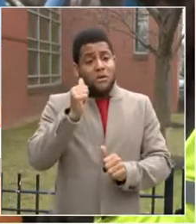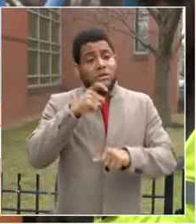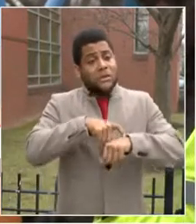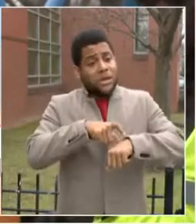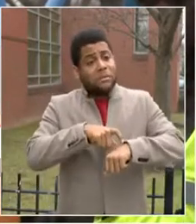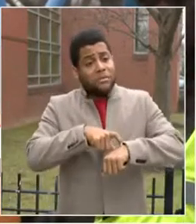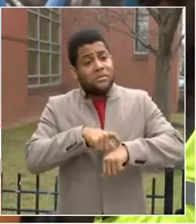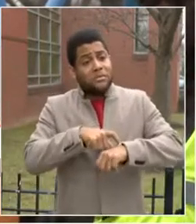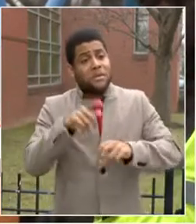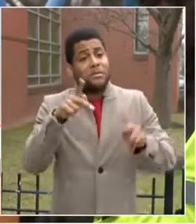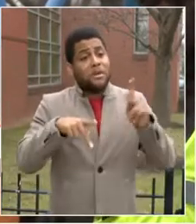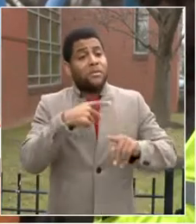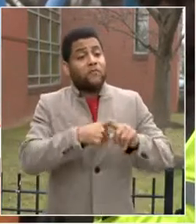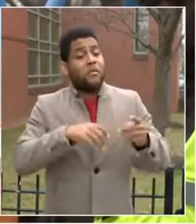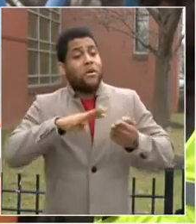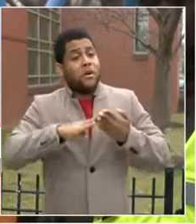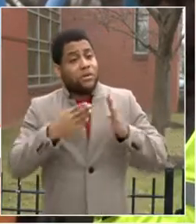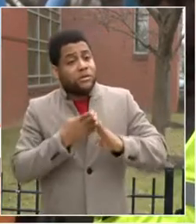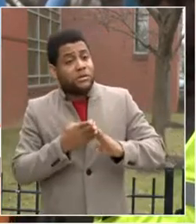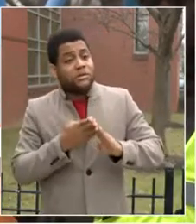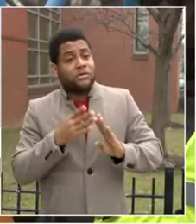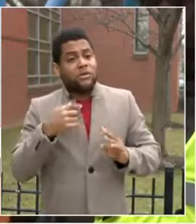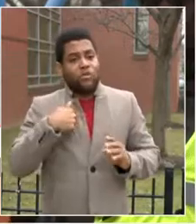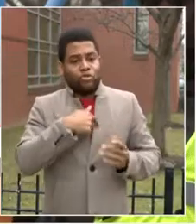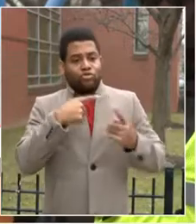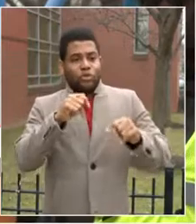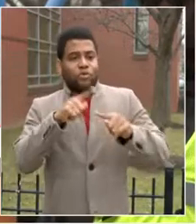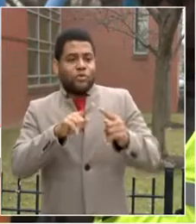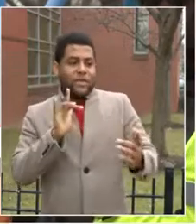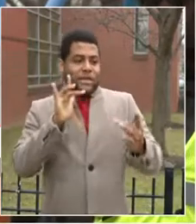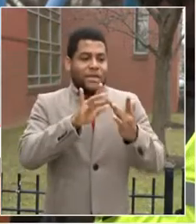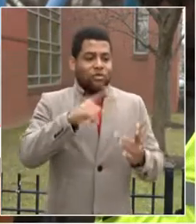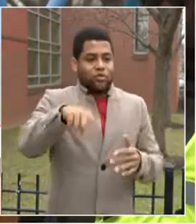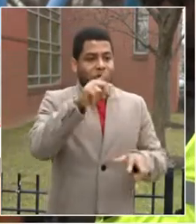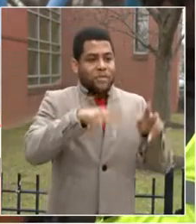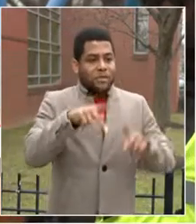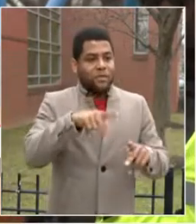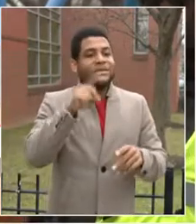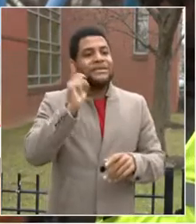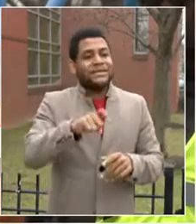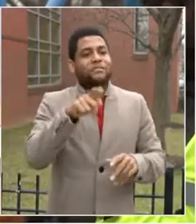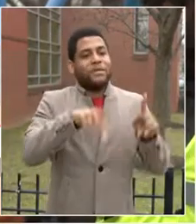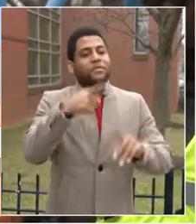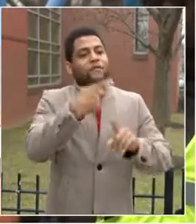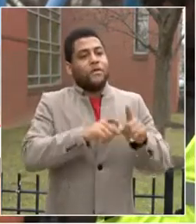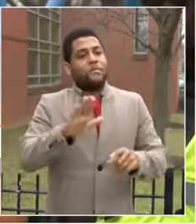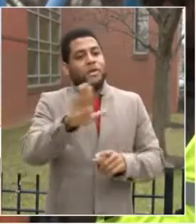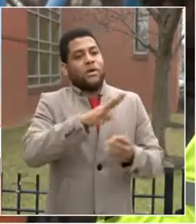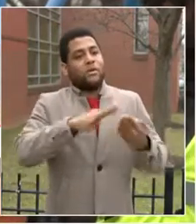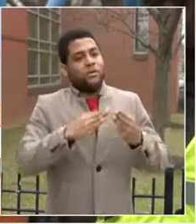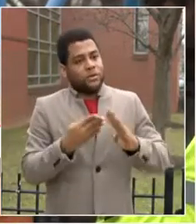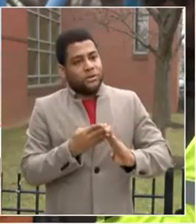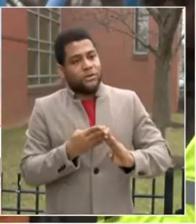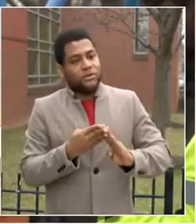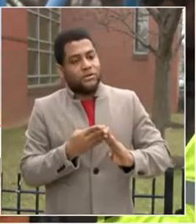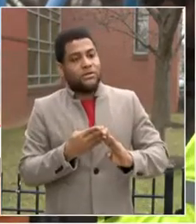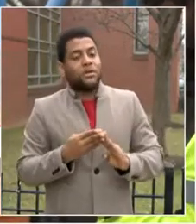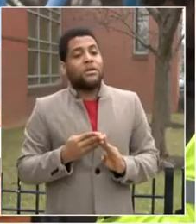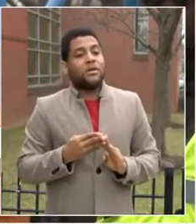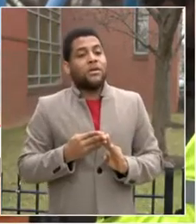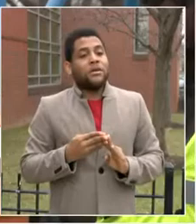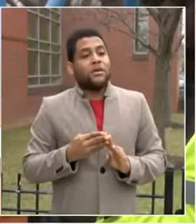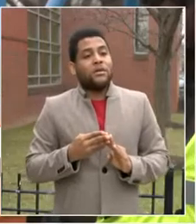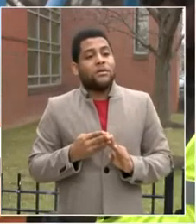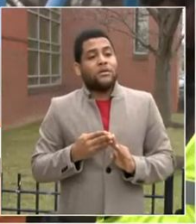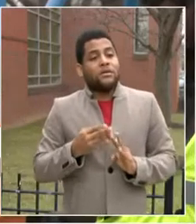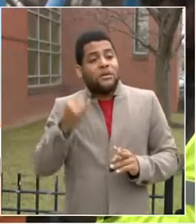that are people that we're trying to reach come from. We refer to them as people of promise. The idea is to have people who